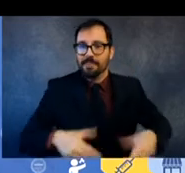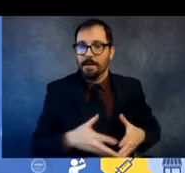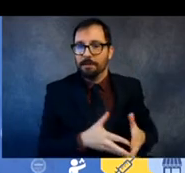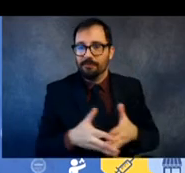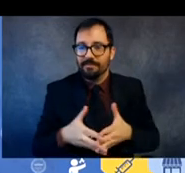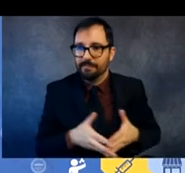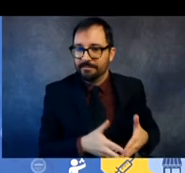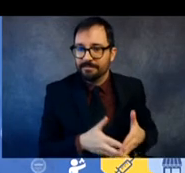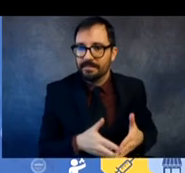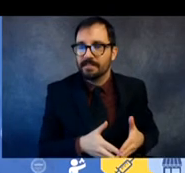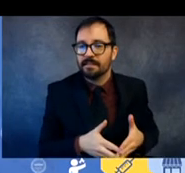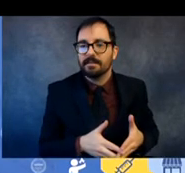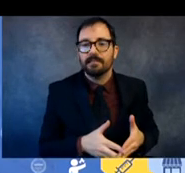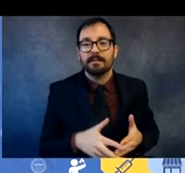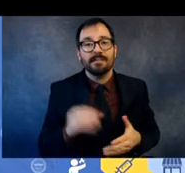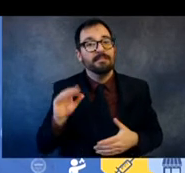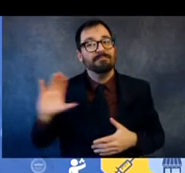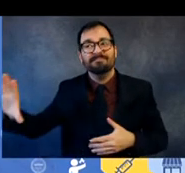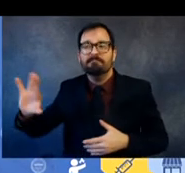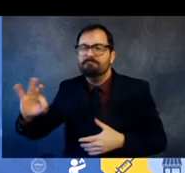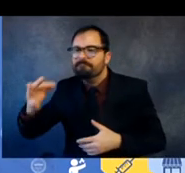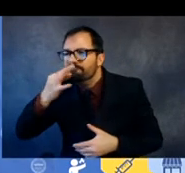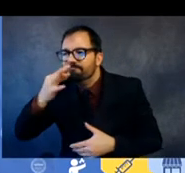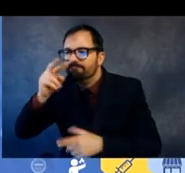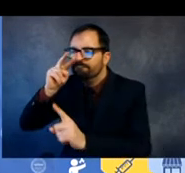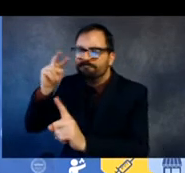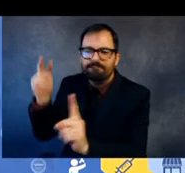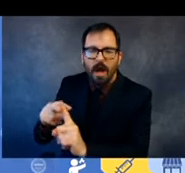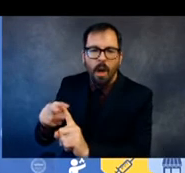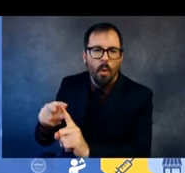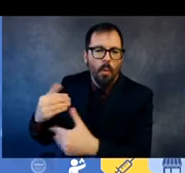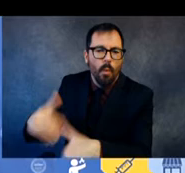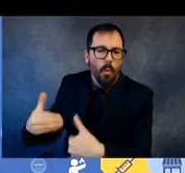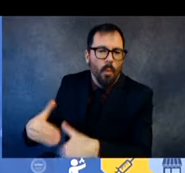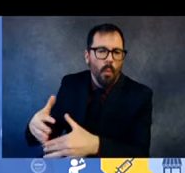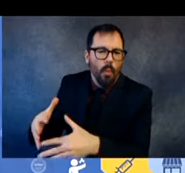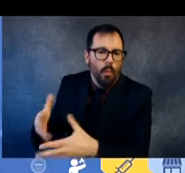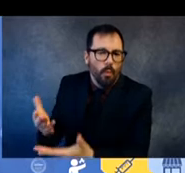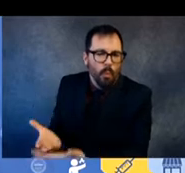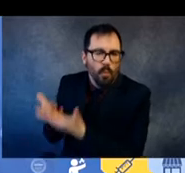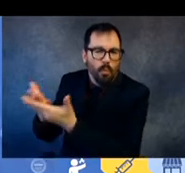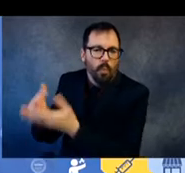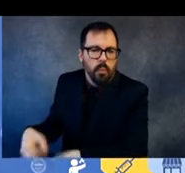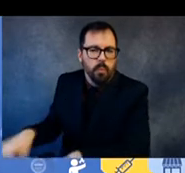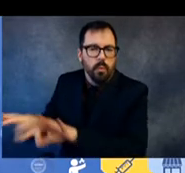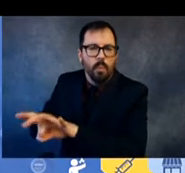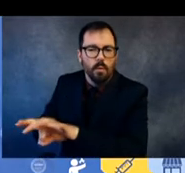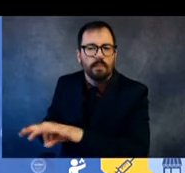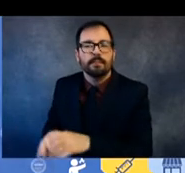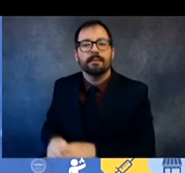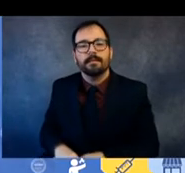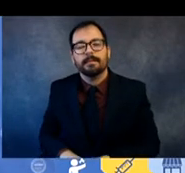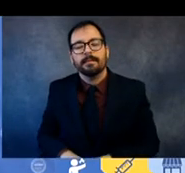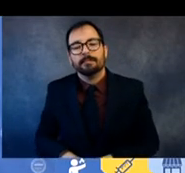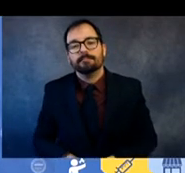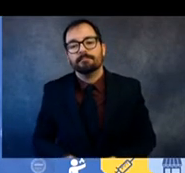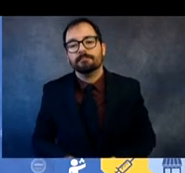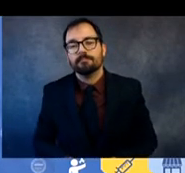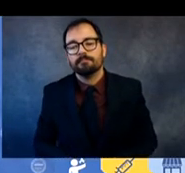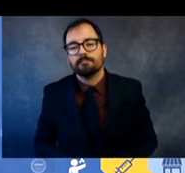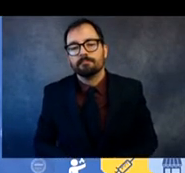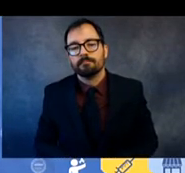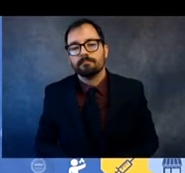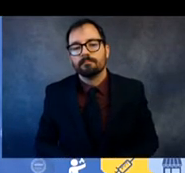and also at a much needed time for his expertise and his perspective.